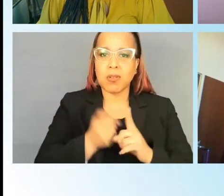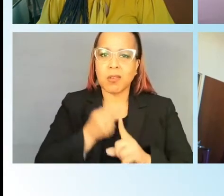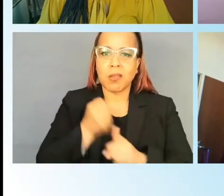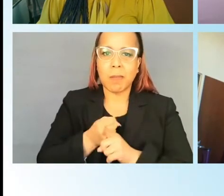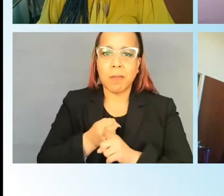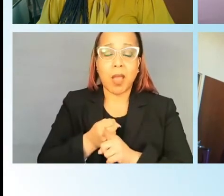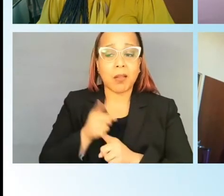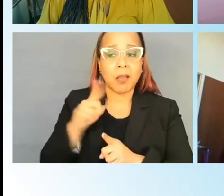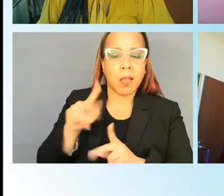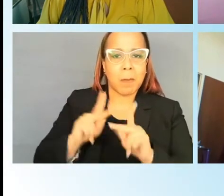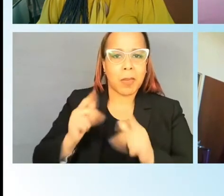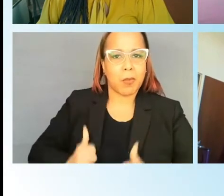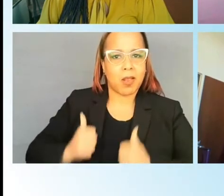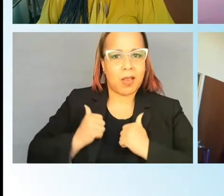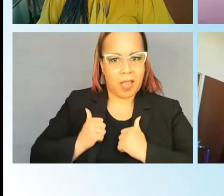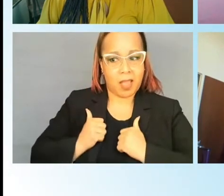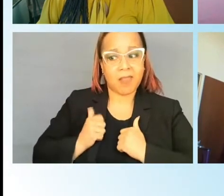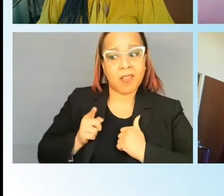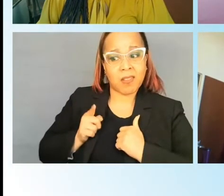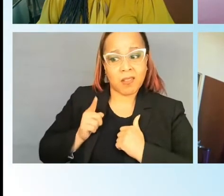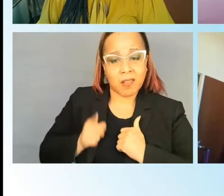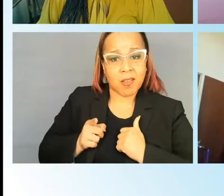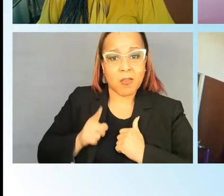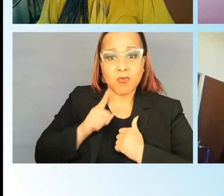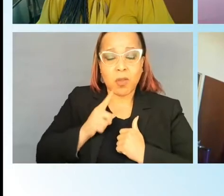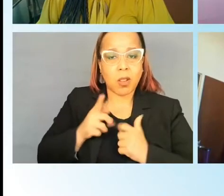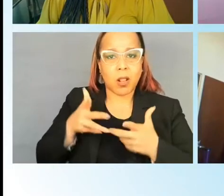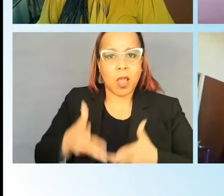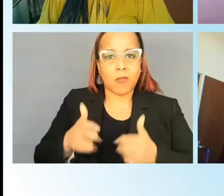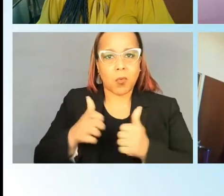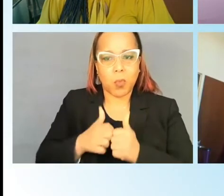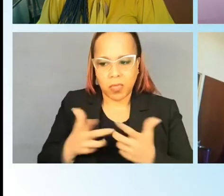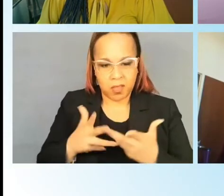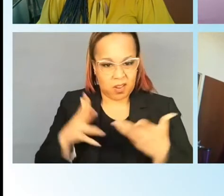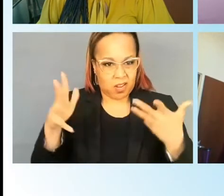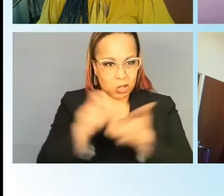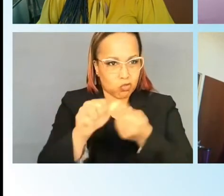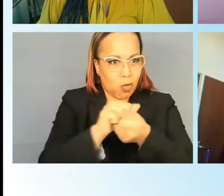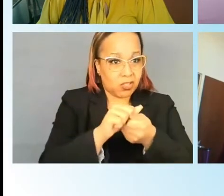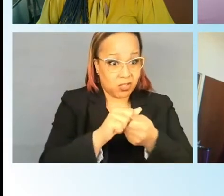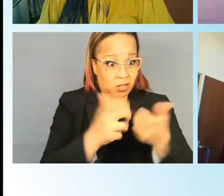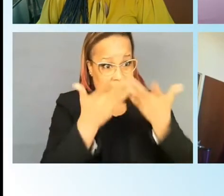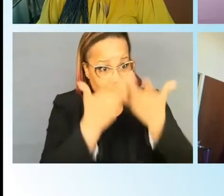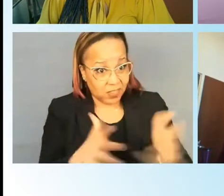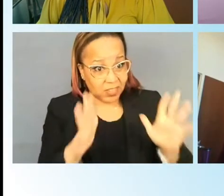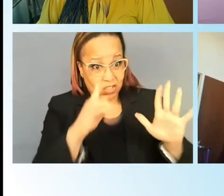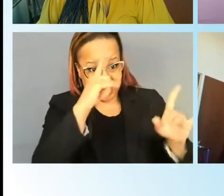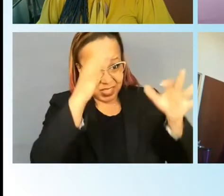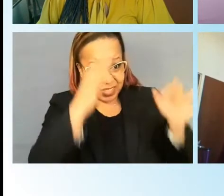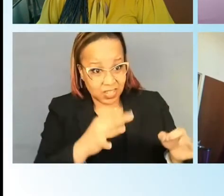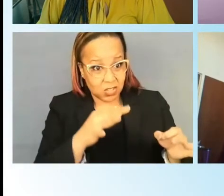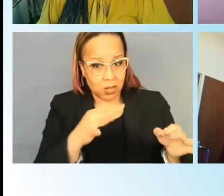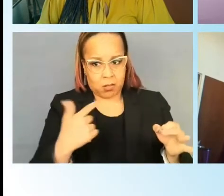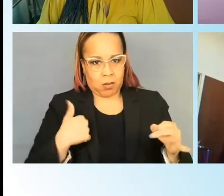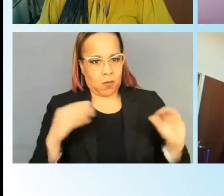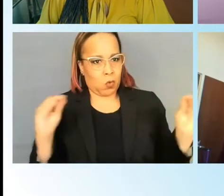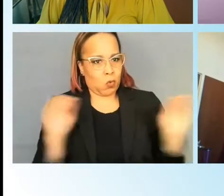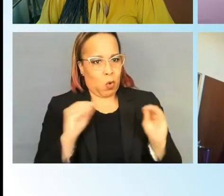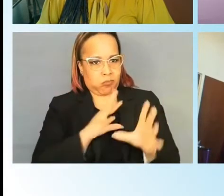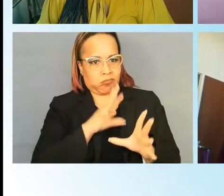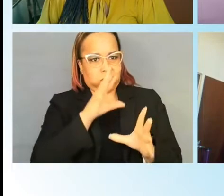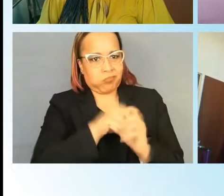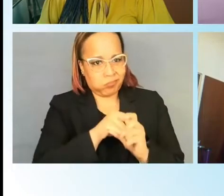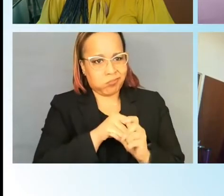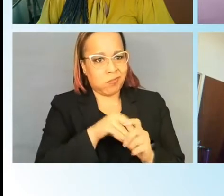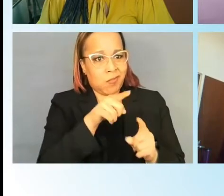people who are oftentimes left, with the destruction and the aftermath of decisions that they had no insight